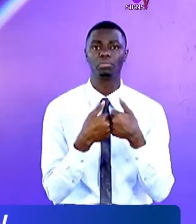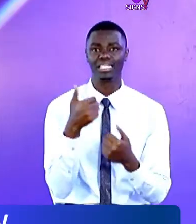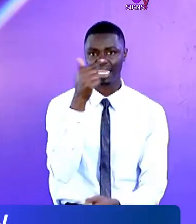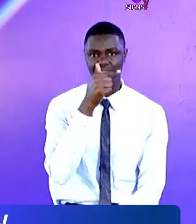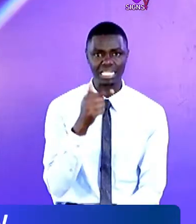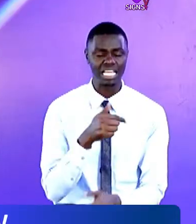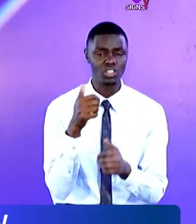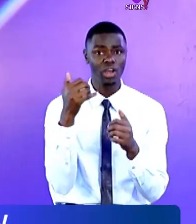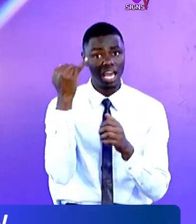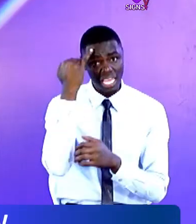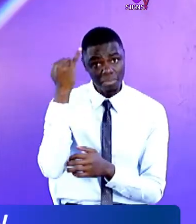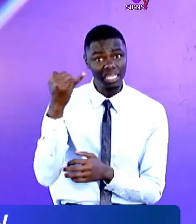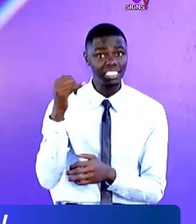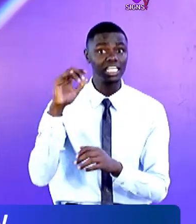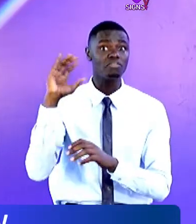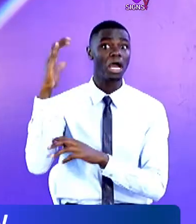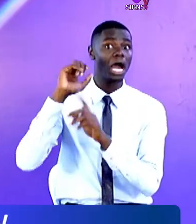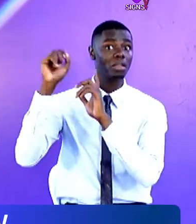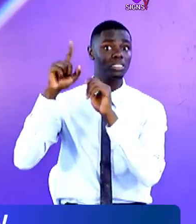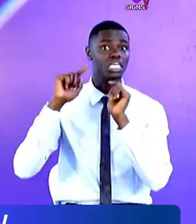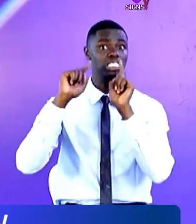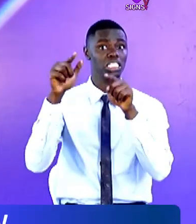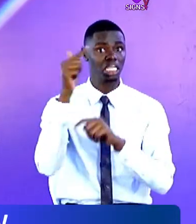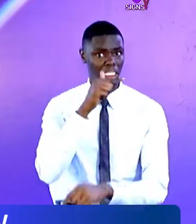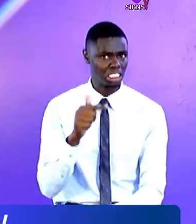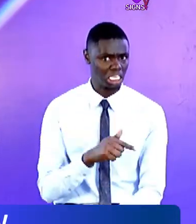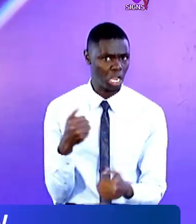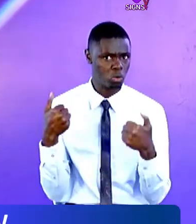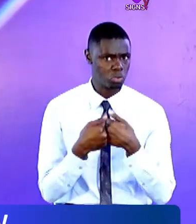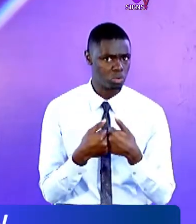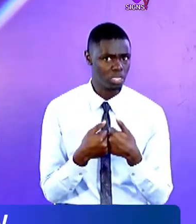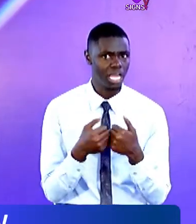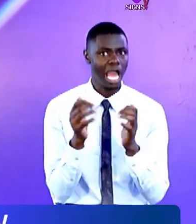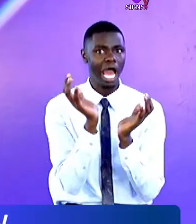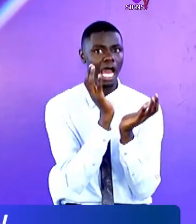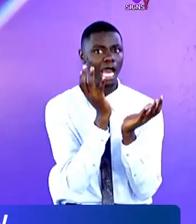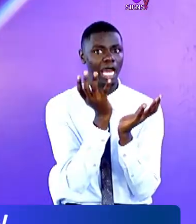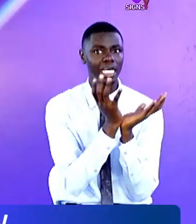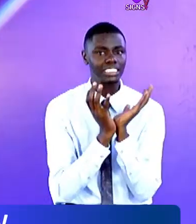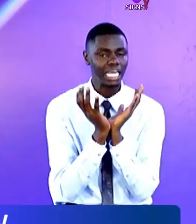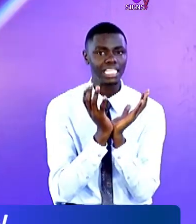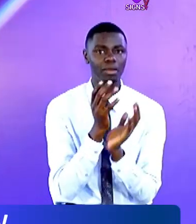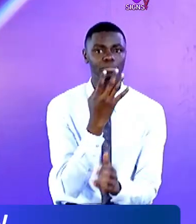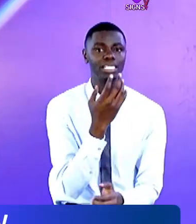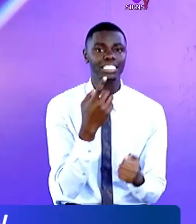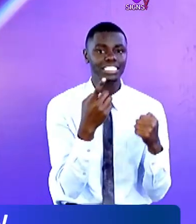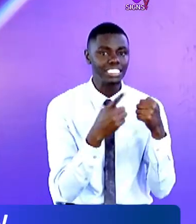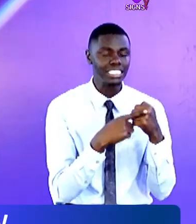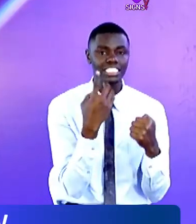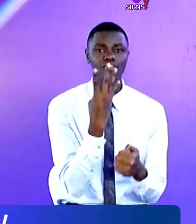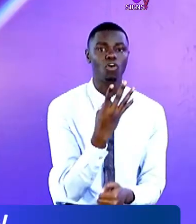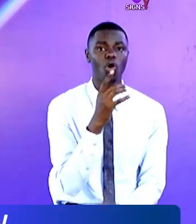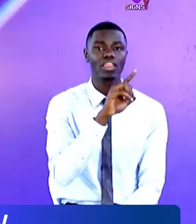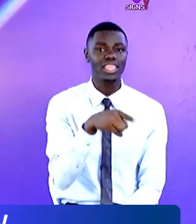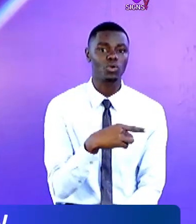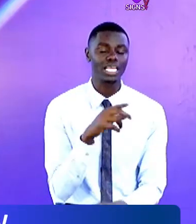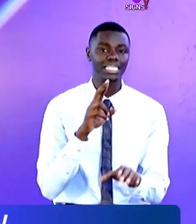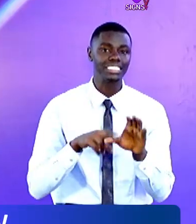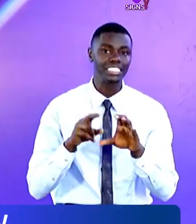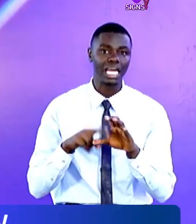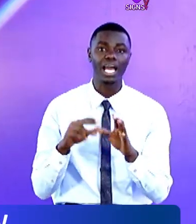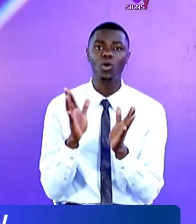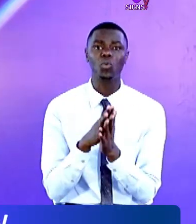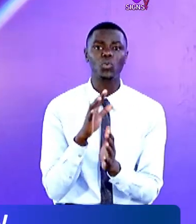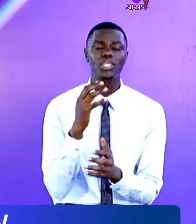imagine if Harambee Stars was going to play in Tanzania, a stadium which is a 64,000 seater, and with the noise